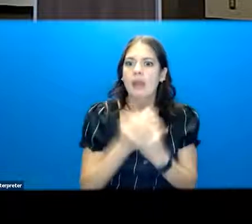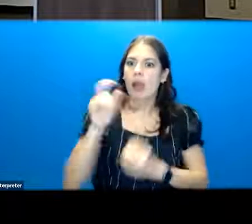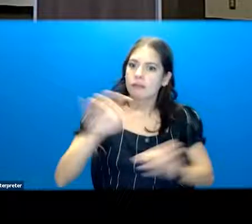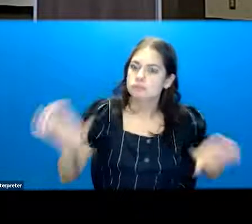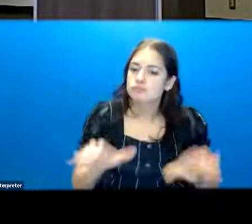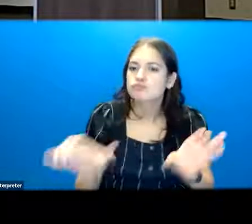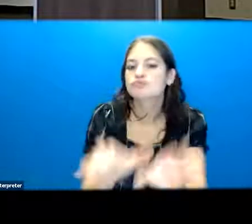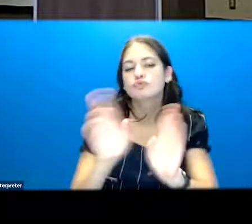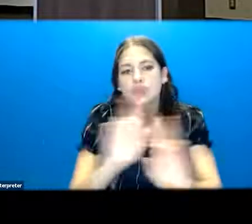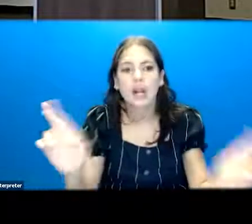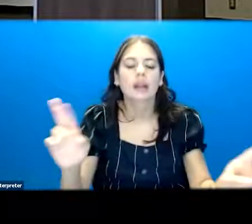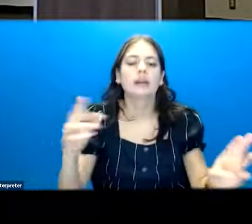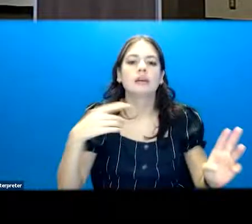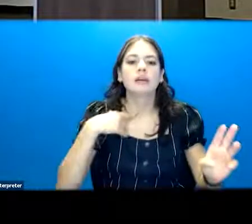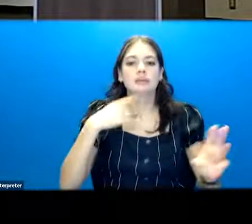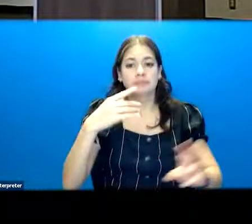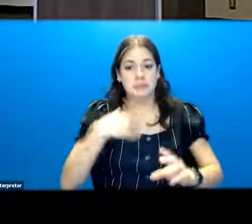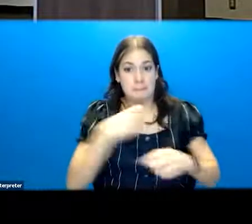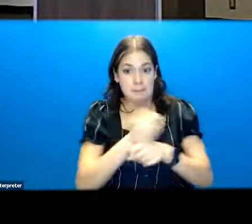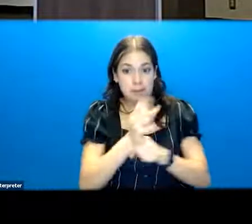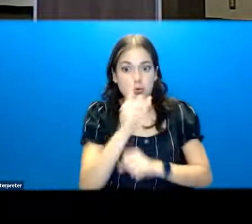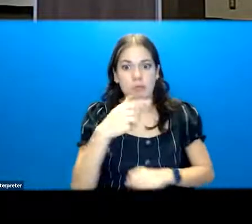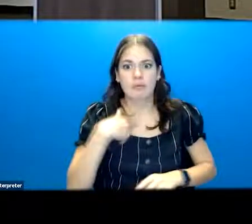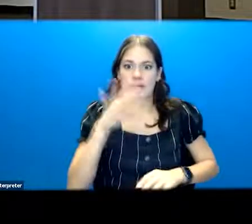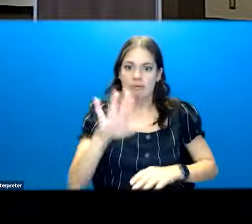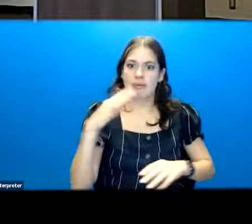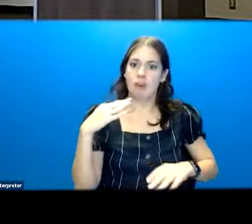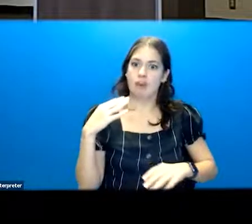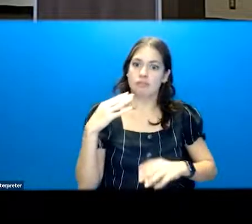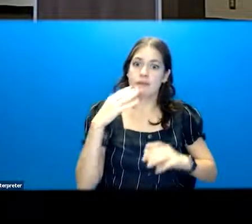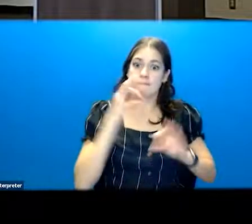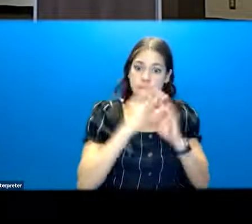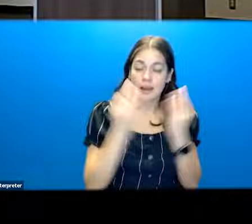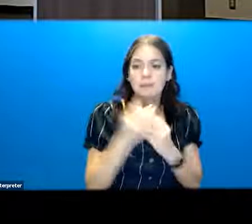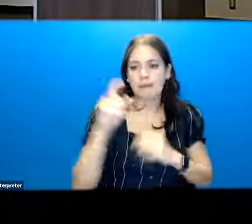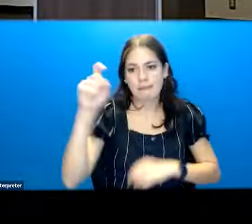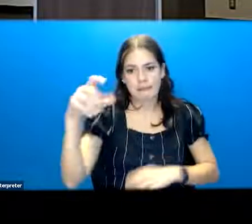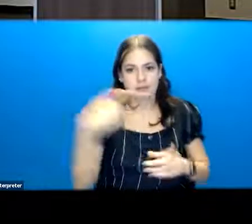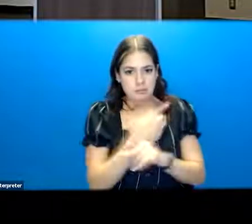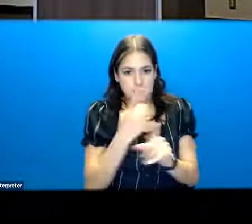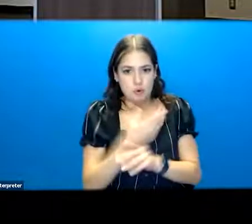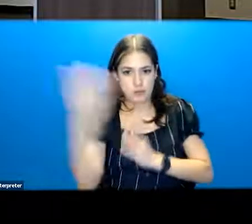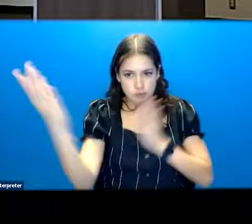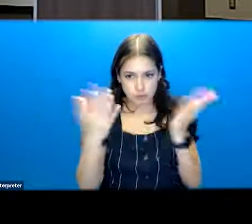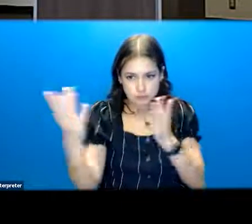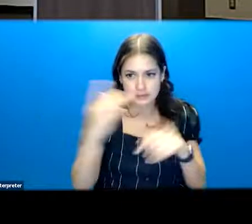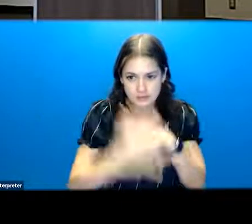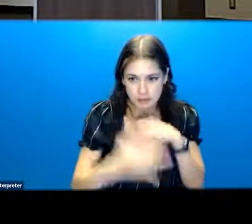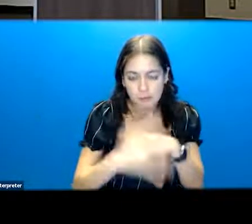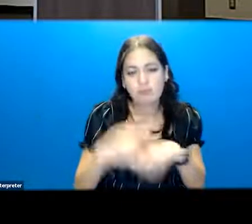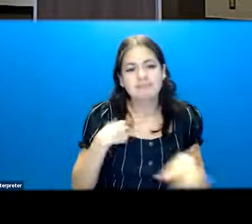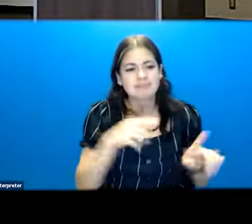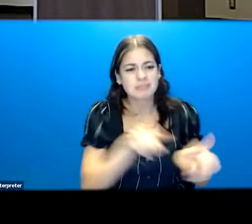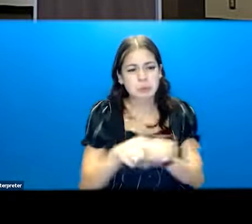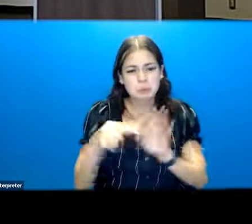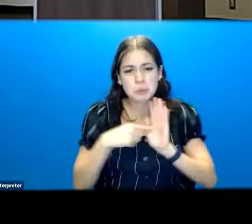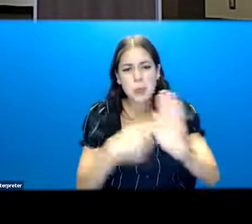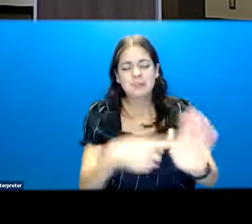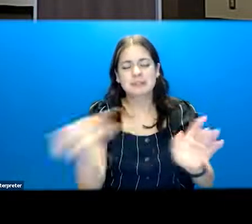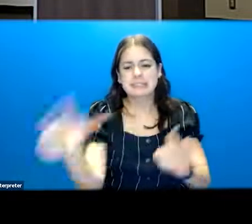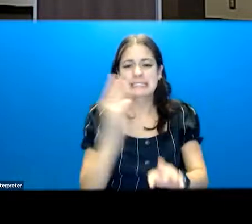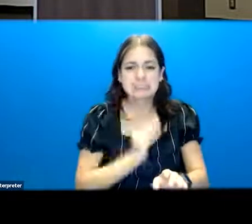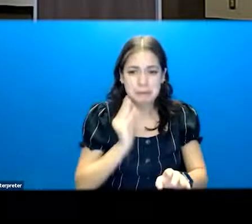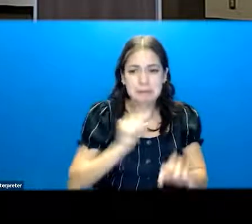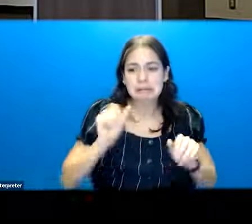do in order to get their loved one to the appropriate services. But it can also display how these experiences can